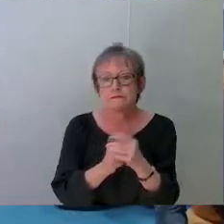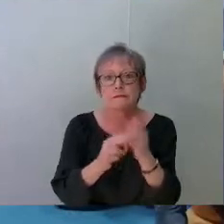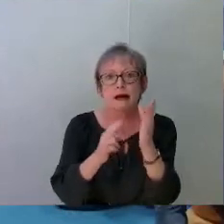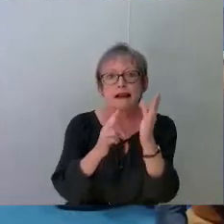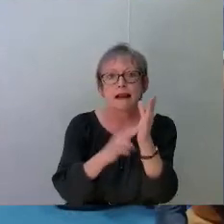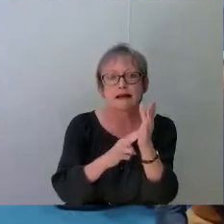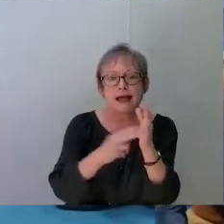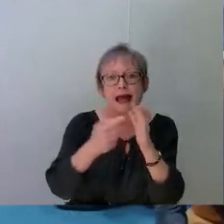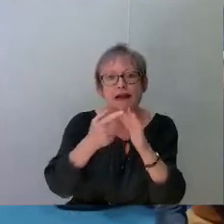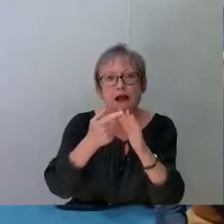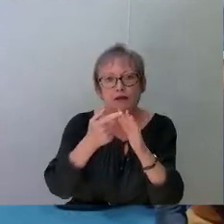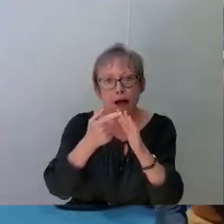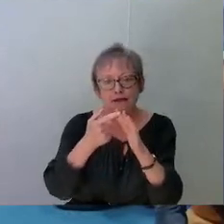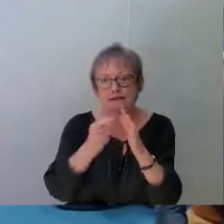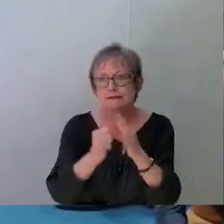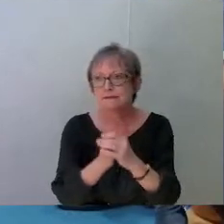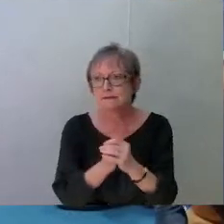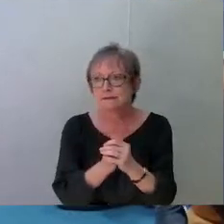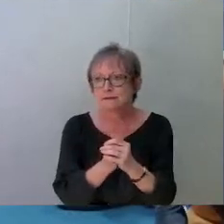Nada Eldakra.